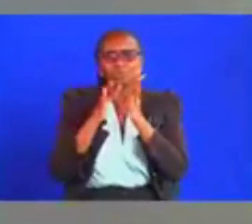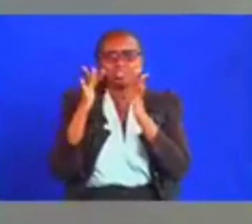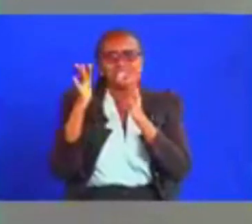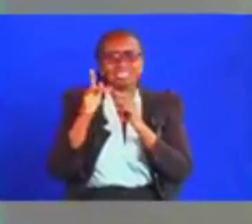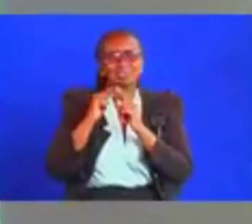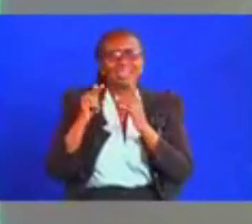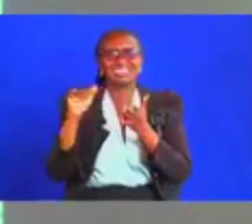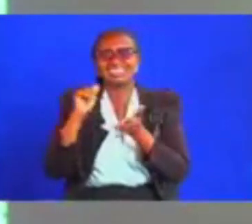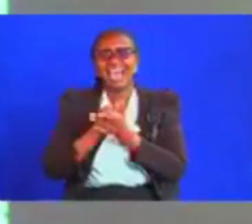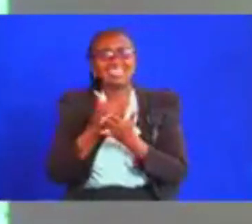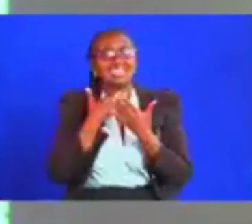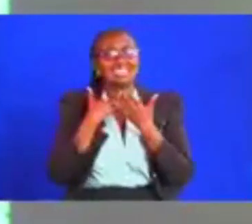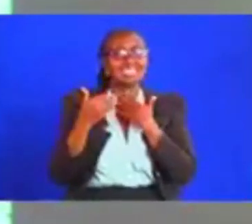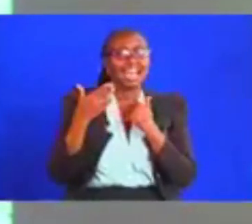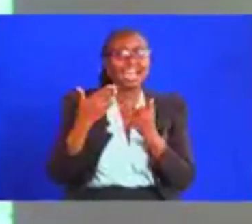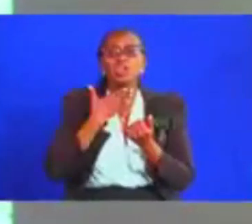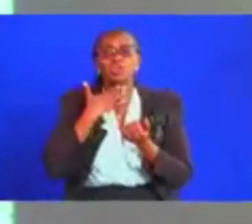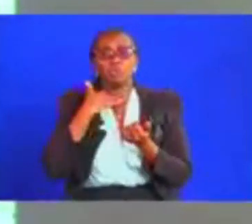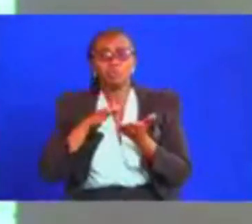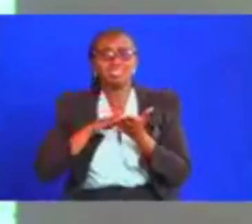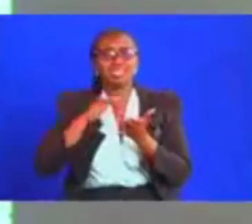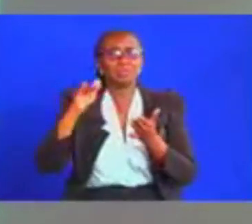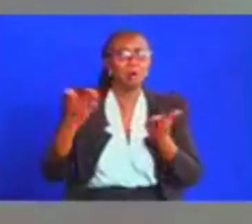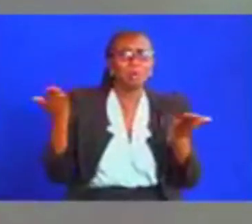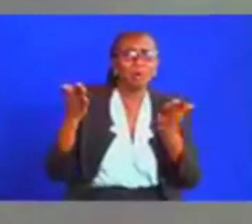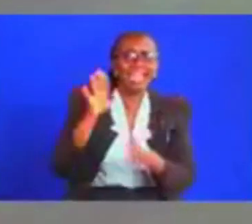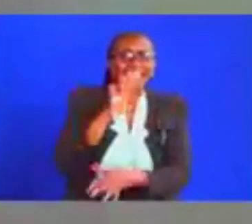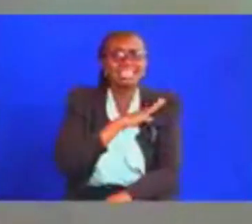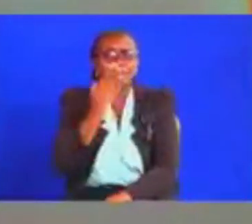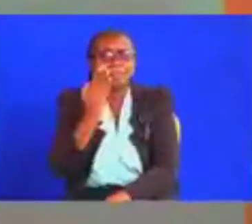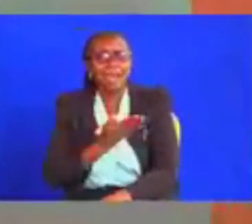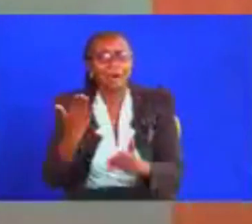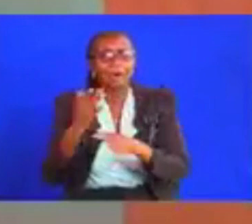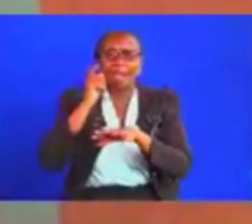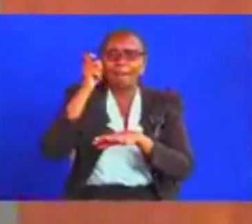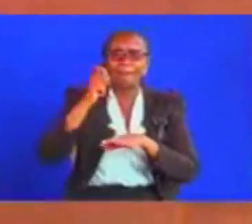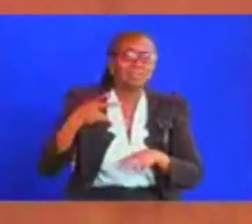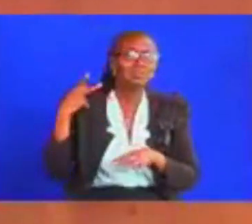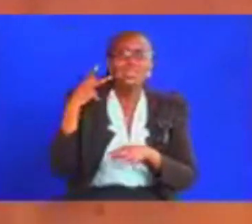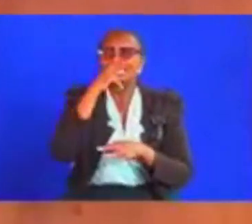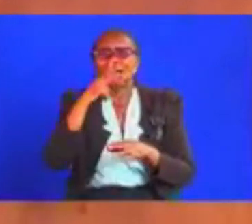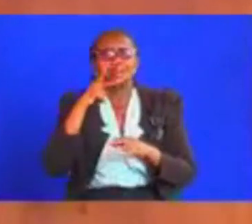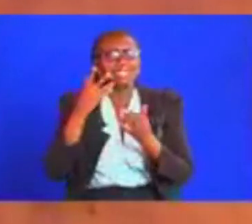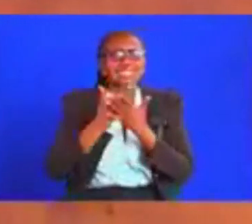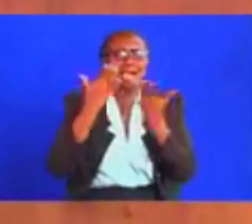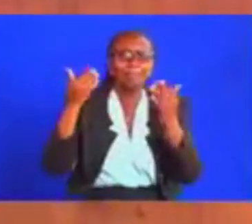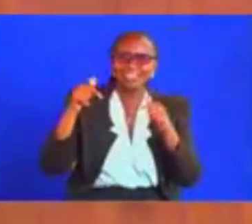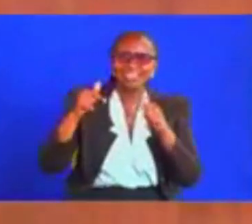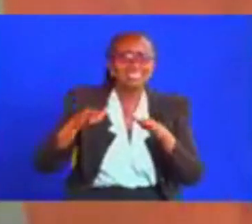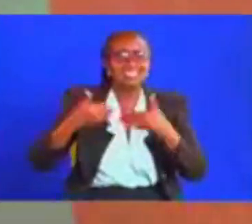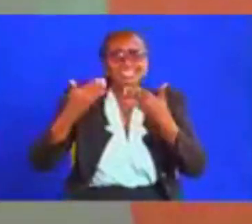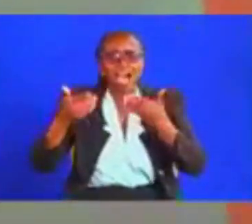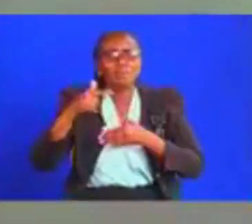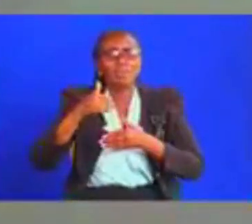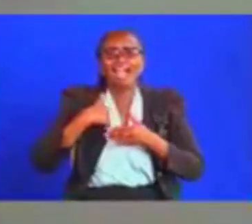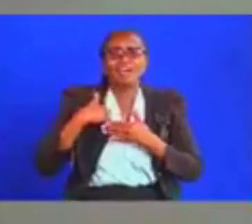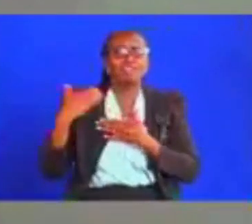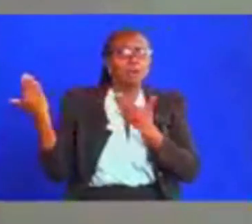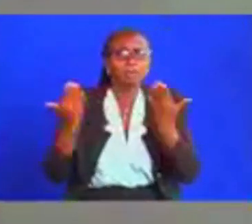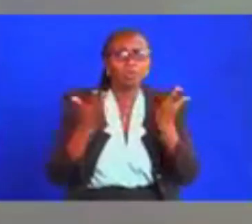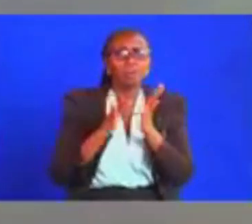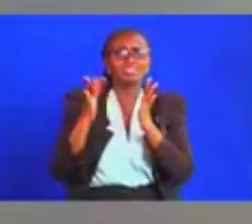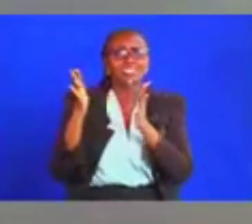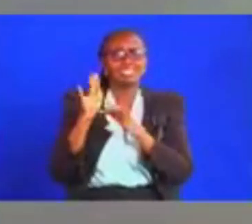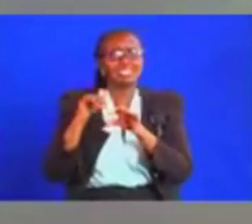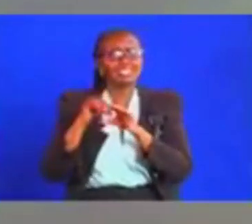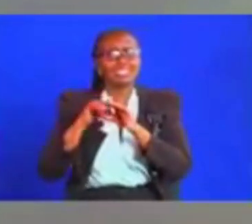desire, you wanted more. I mean, where is the power? Where is someone shouting somewhere? This is how we have so brought Jesus out